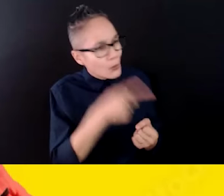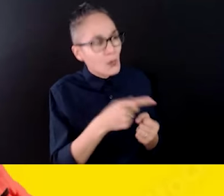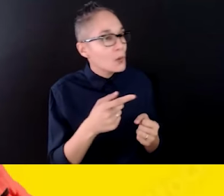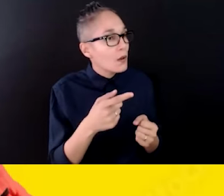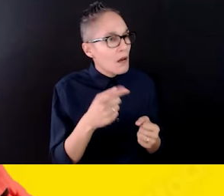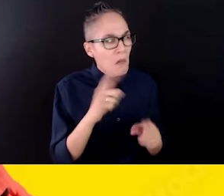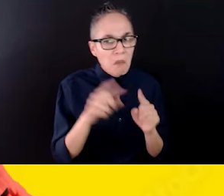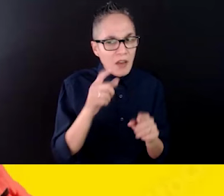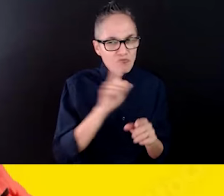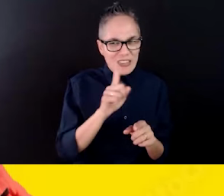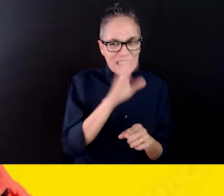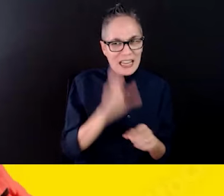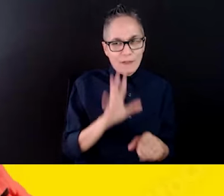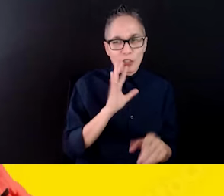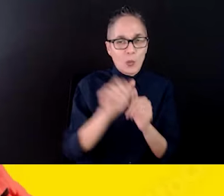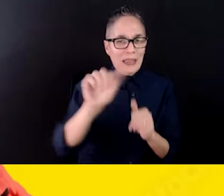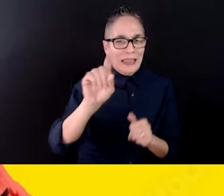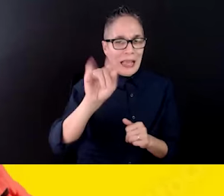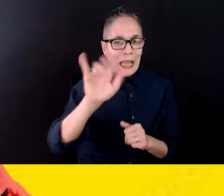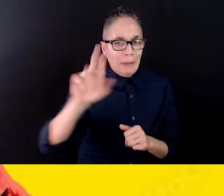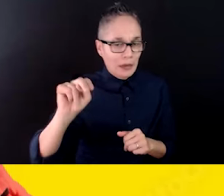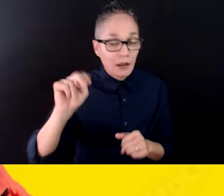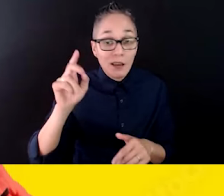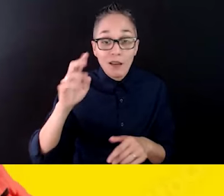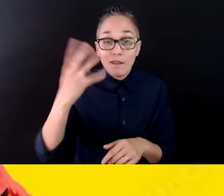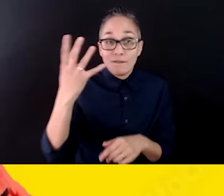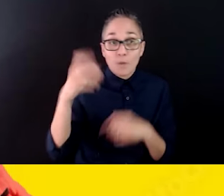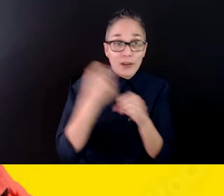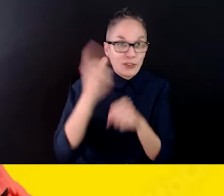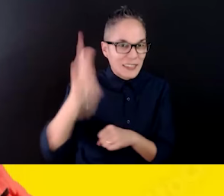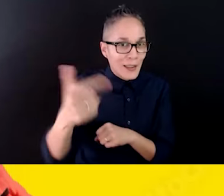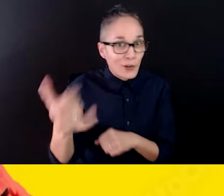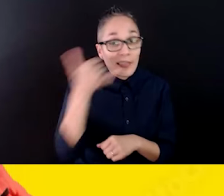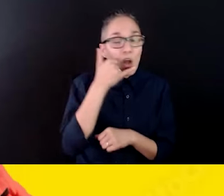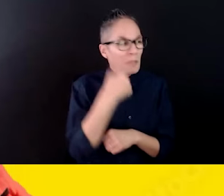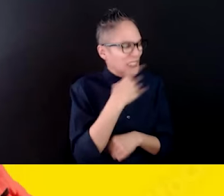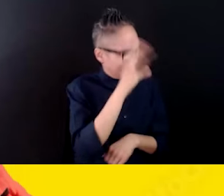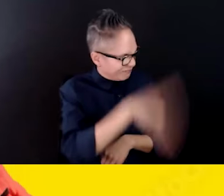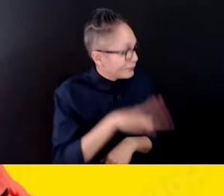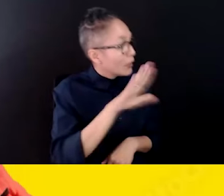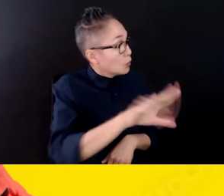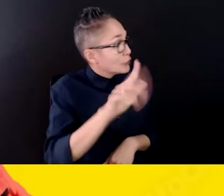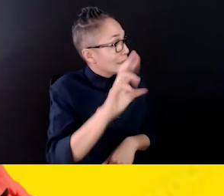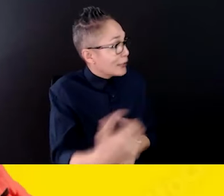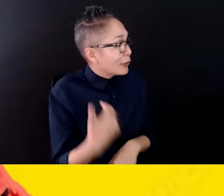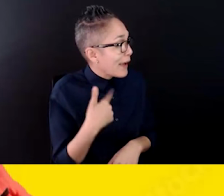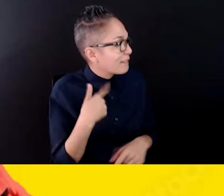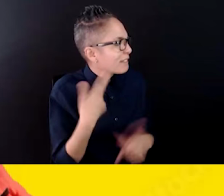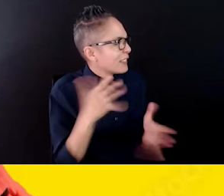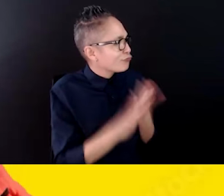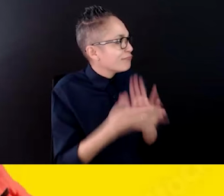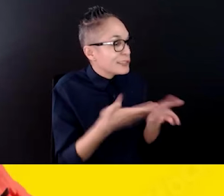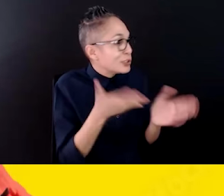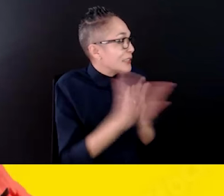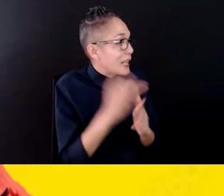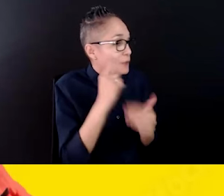talk to me. That's what I got. And then 4 years later, they called me and they said, by the way, you're a tenure now and just ask for the